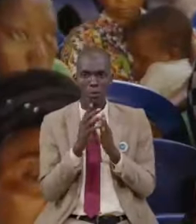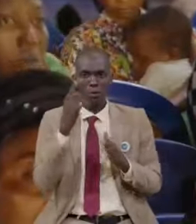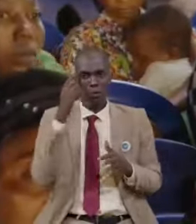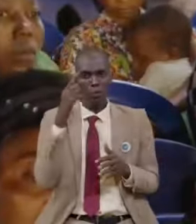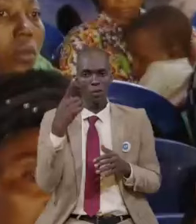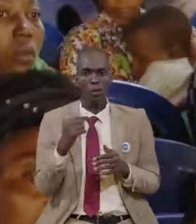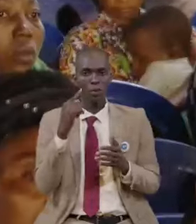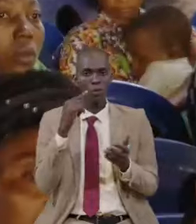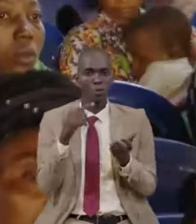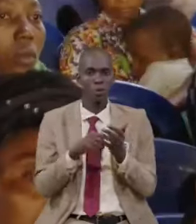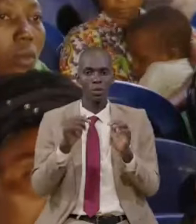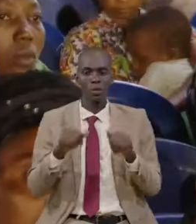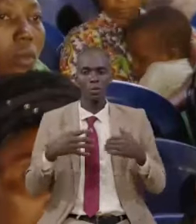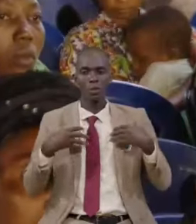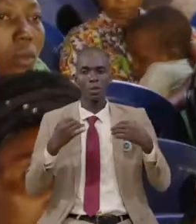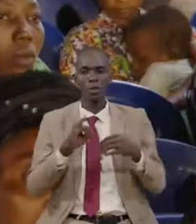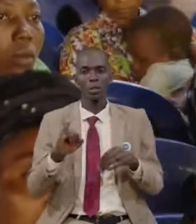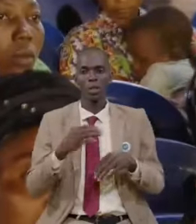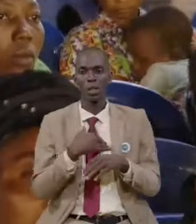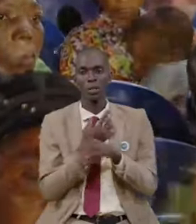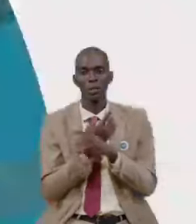healing and deliverance.